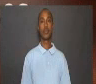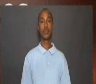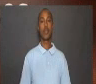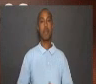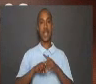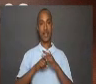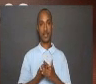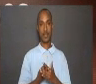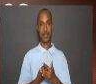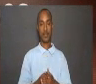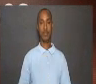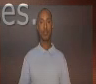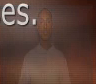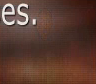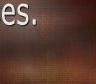Begin.